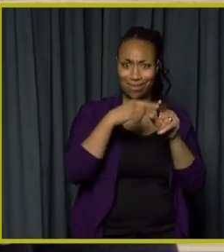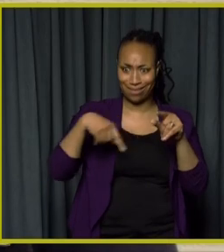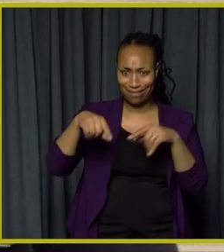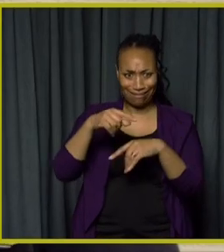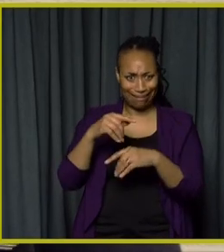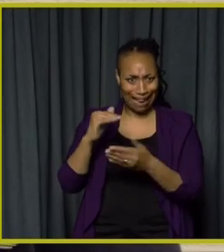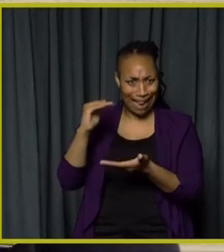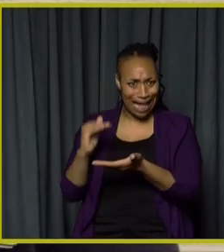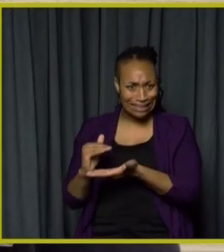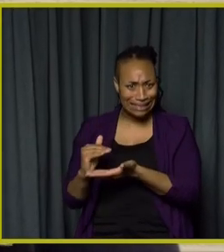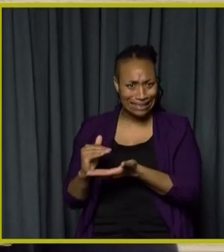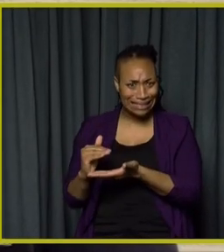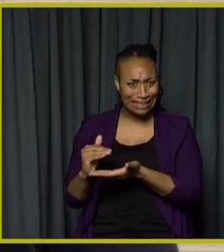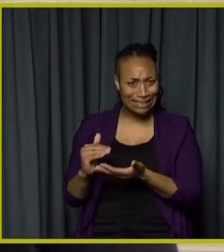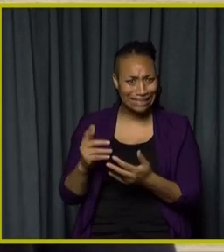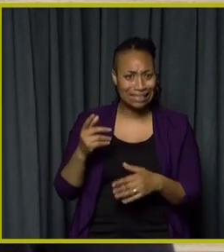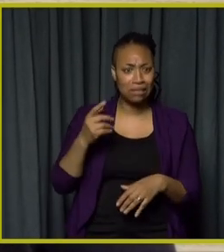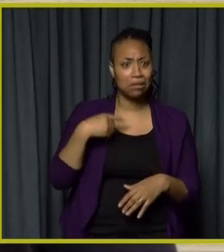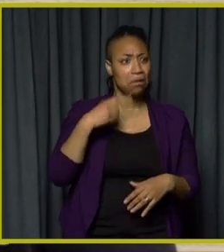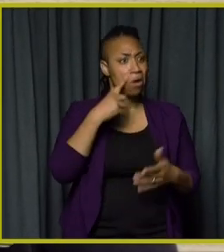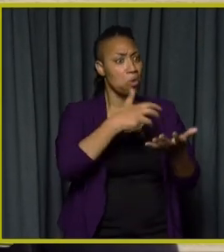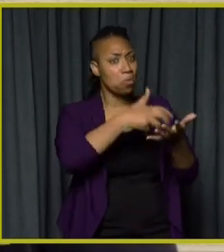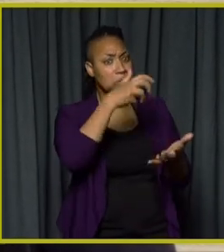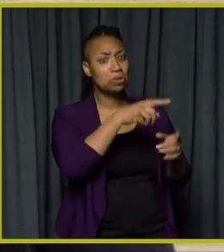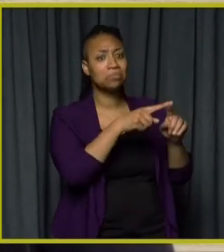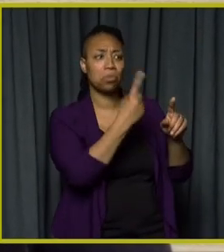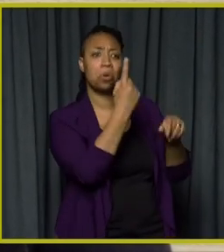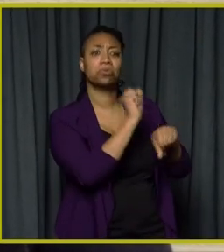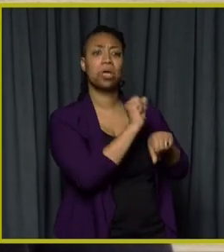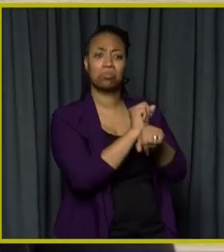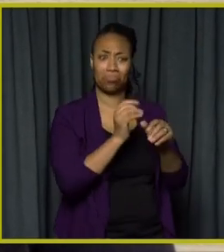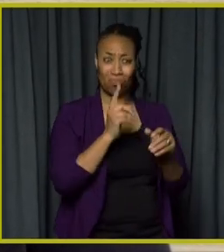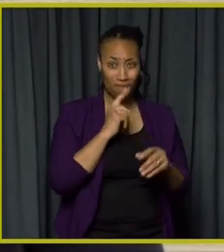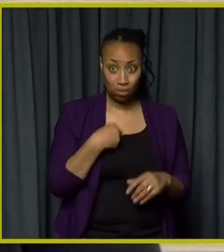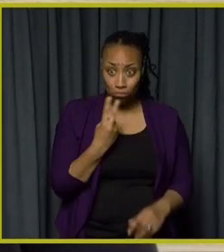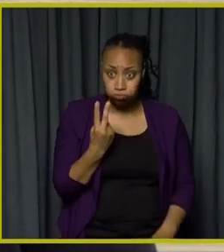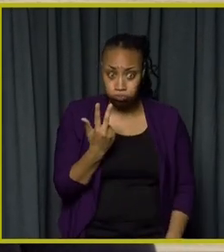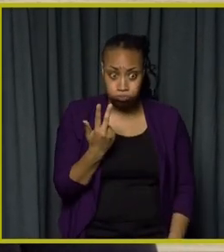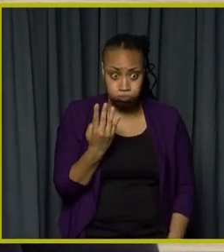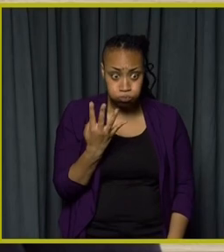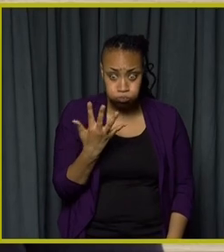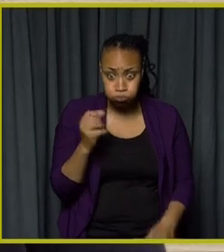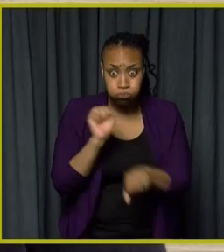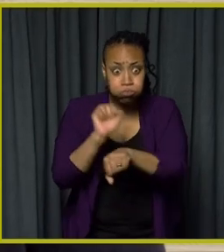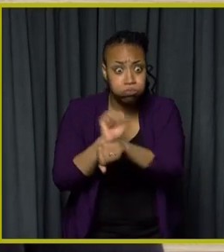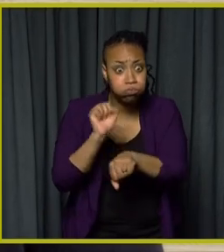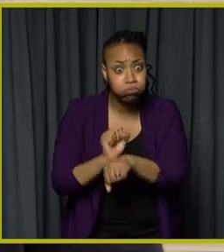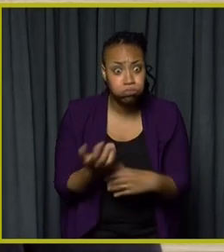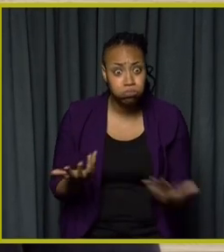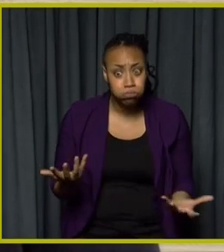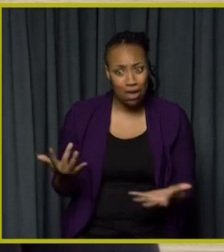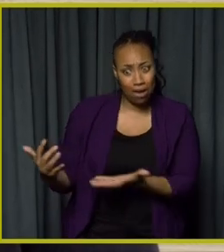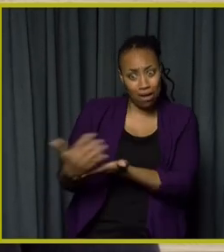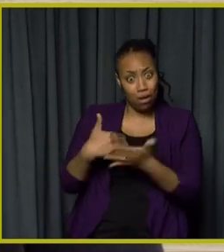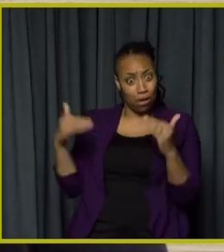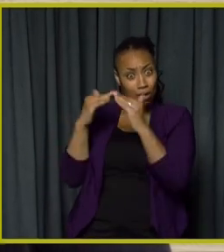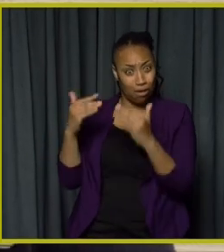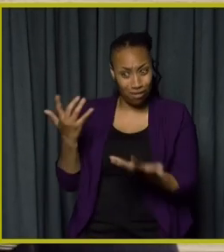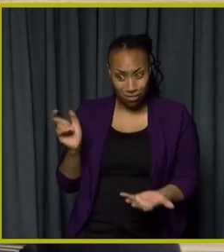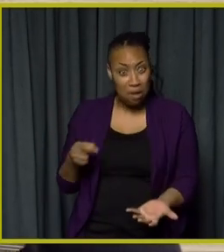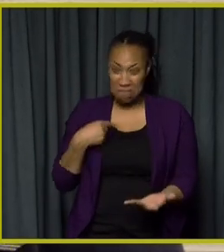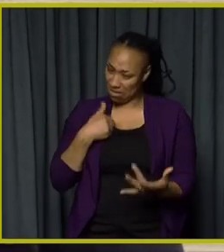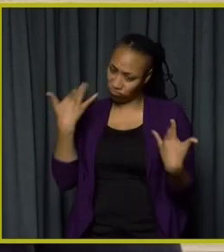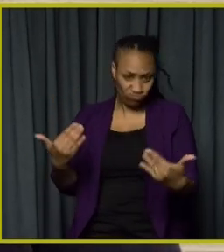frequently forced to find additional jobs to pay our bills and make ends meet. That's why we are joining the Poor People's Campaign, a national call for